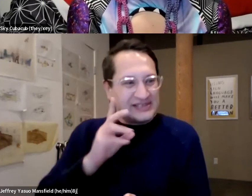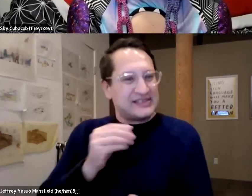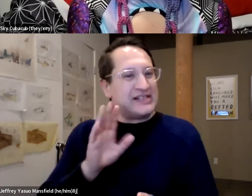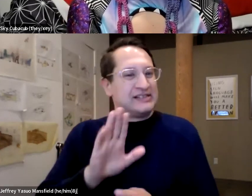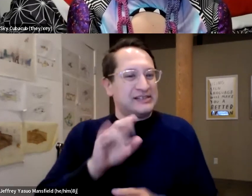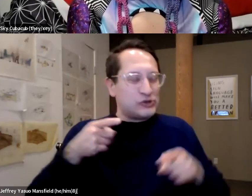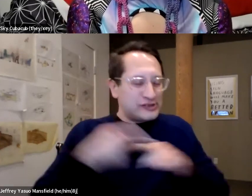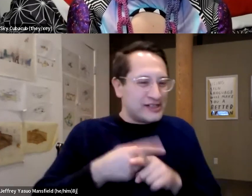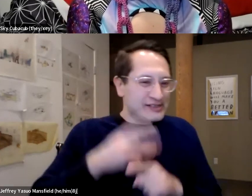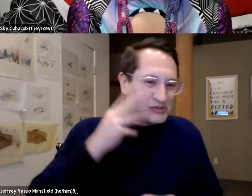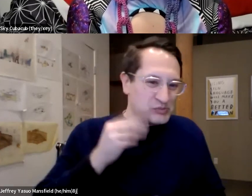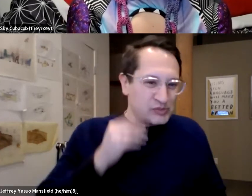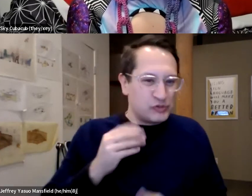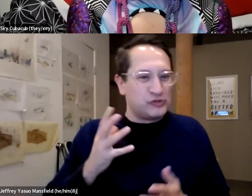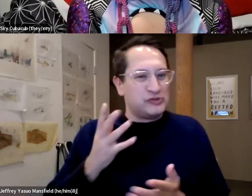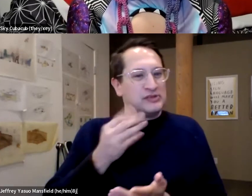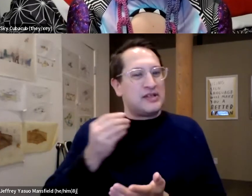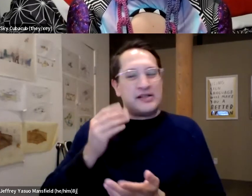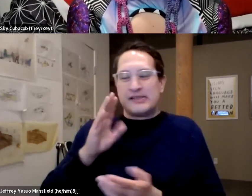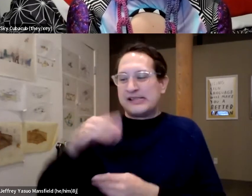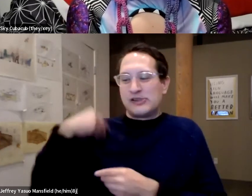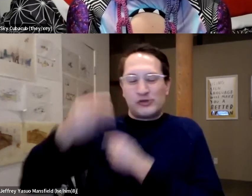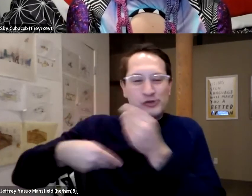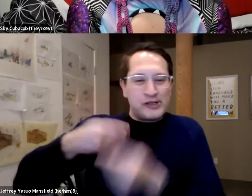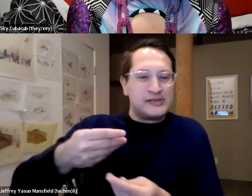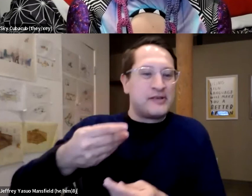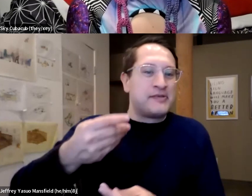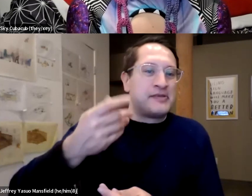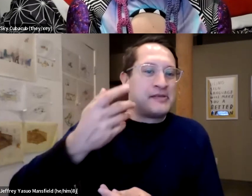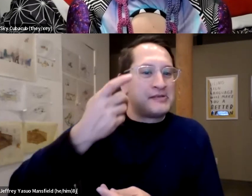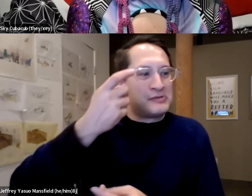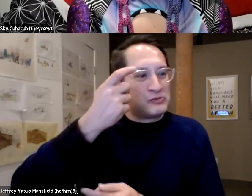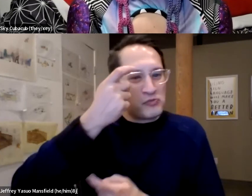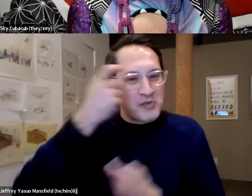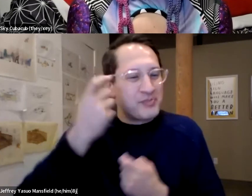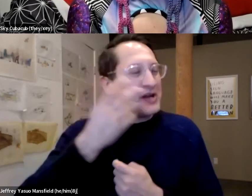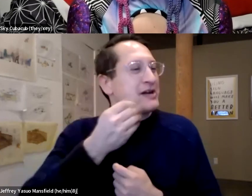delivering his own deafness and his intersectionality and his experience, his